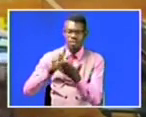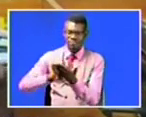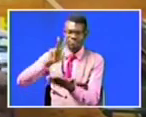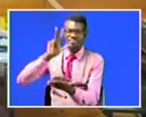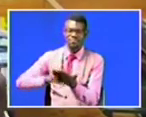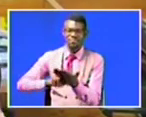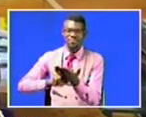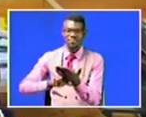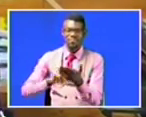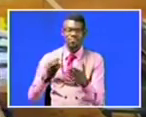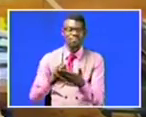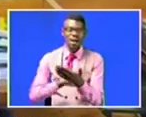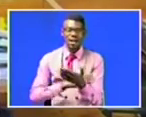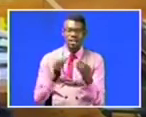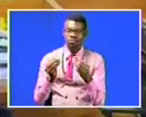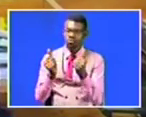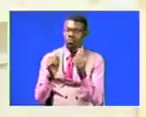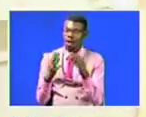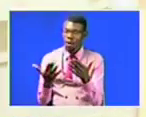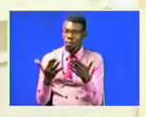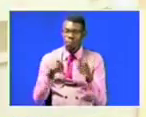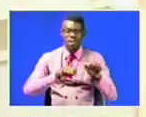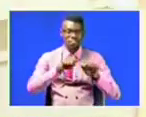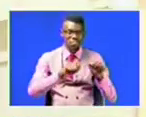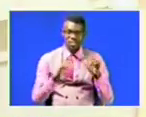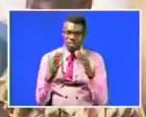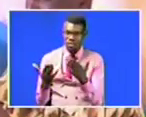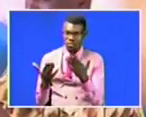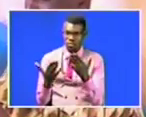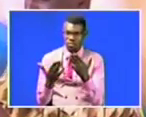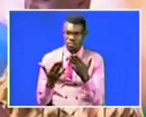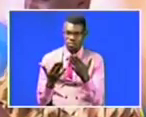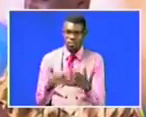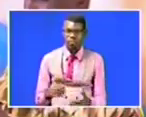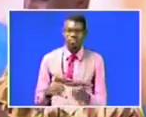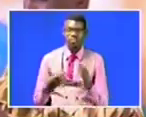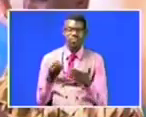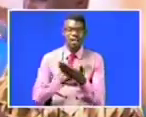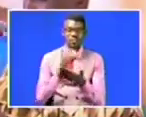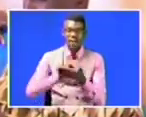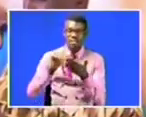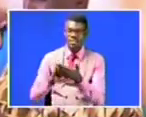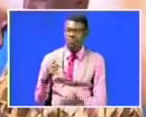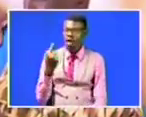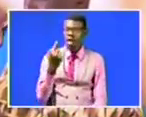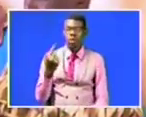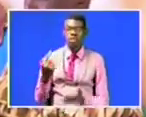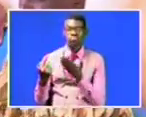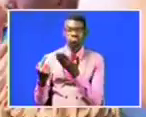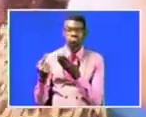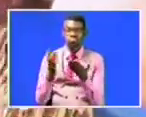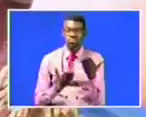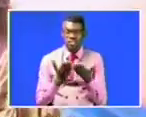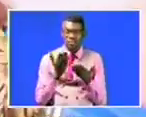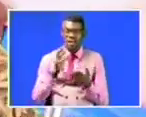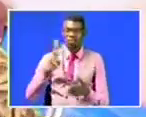going to be handled or managed in this country. Well, this being the only cancer center serving the entire Western region, it has